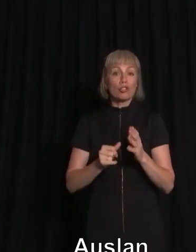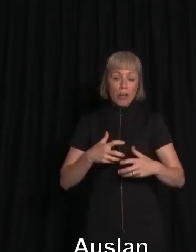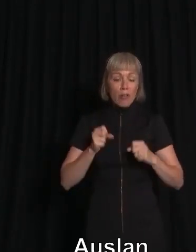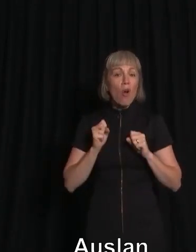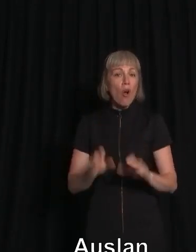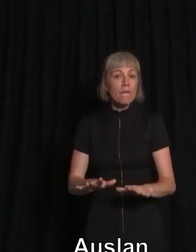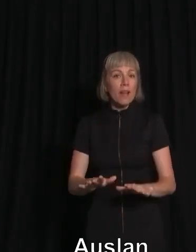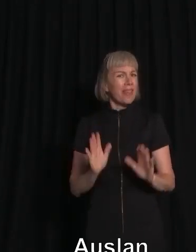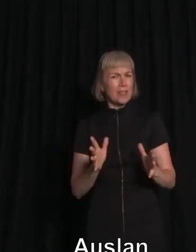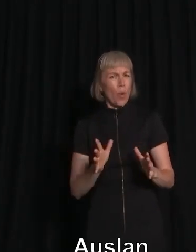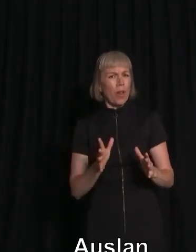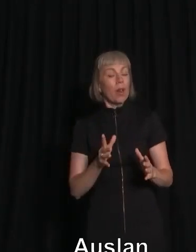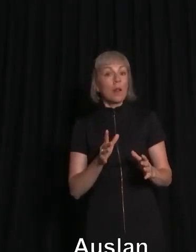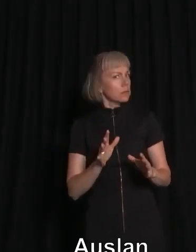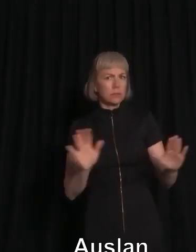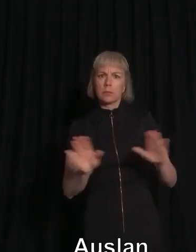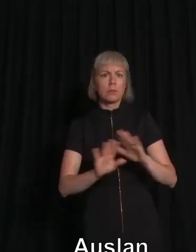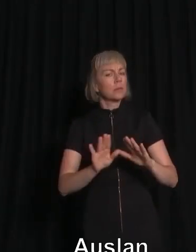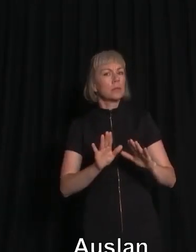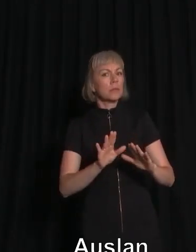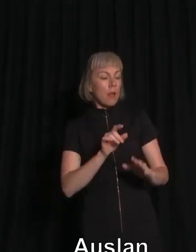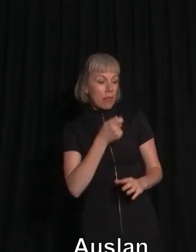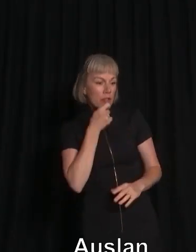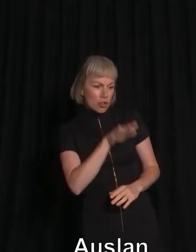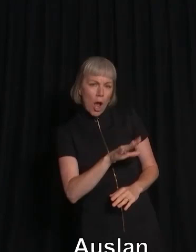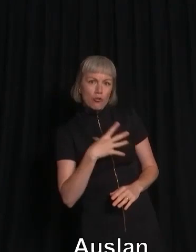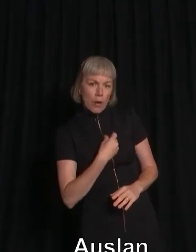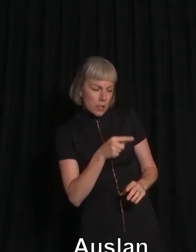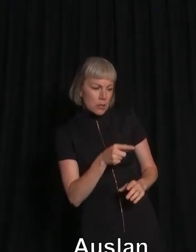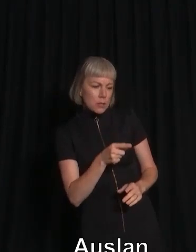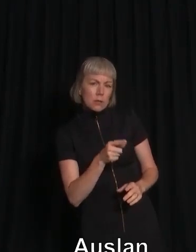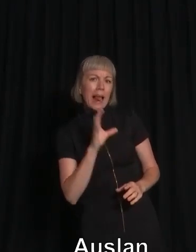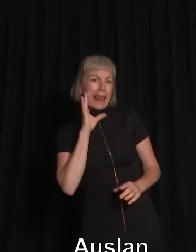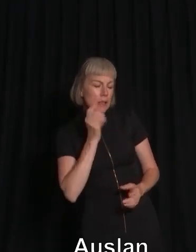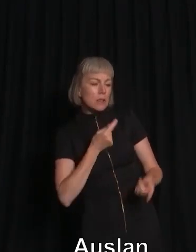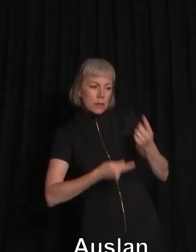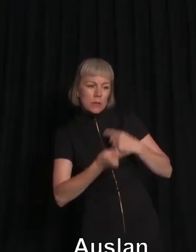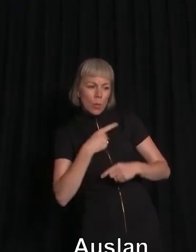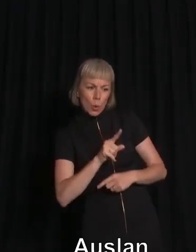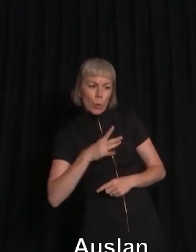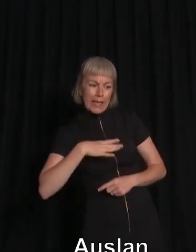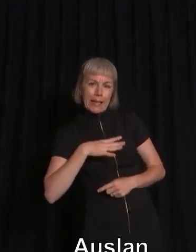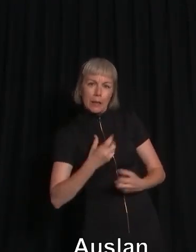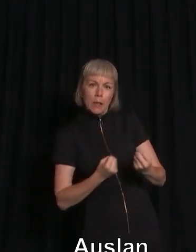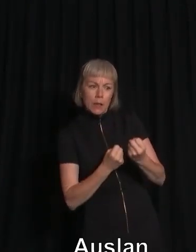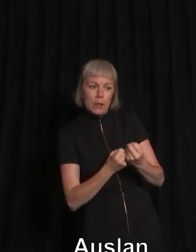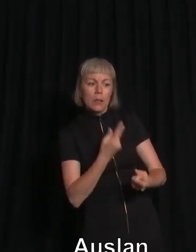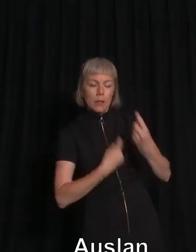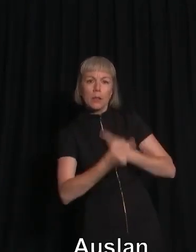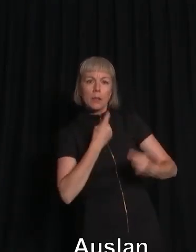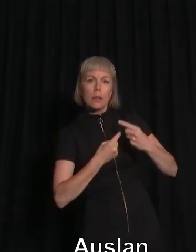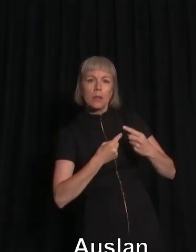or listening to the child and trying to understand what they want and what they need. And there's a real conflation of that. And it's something